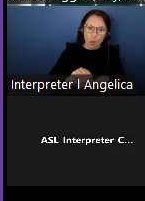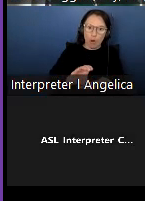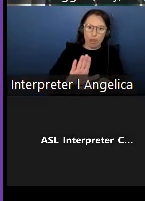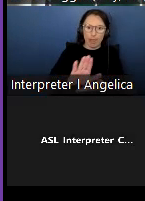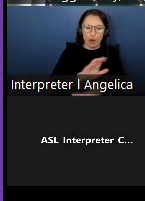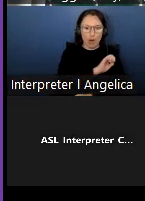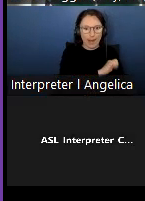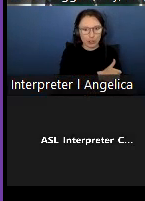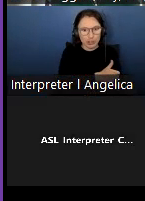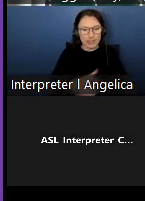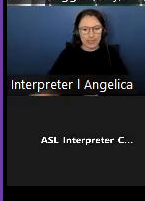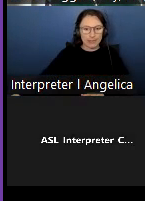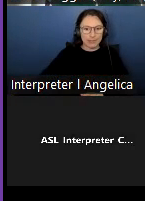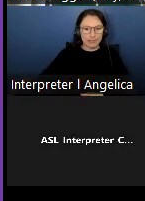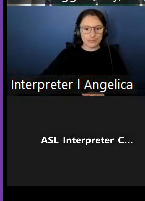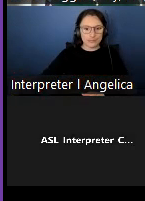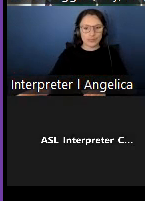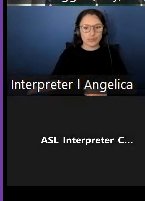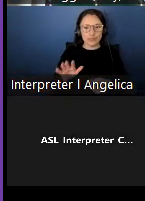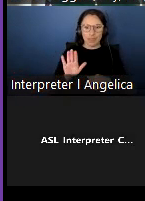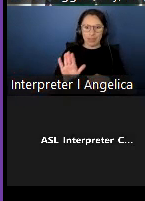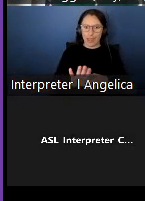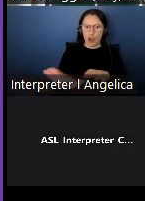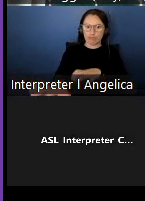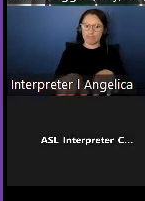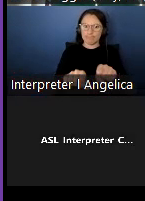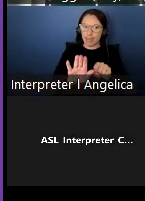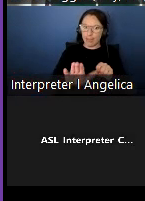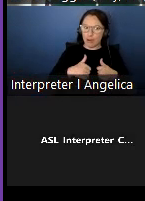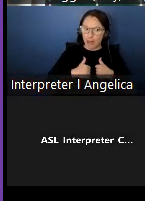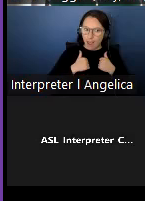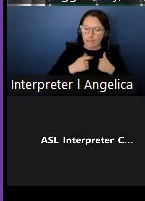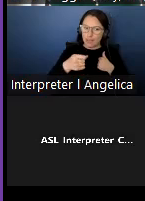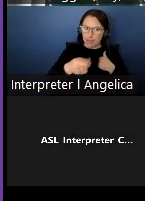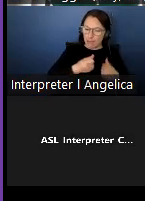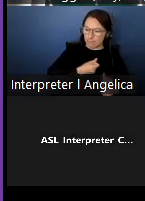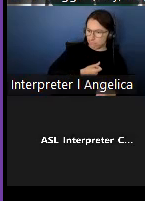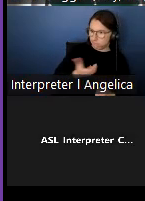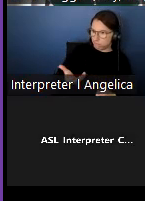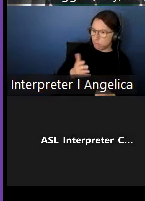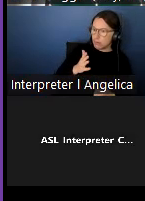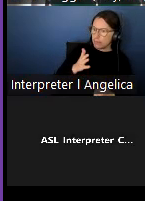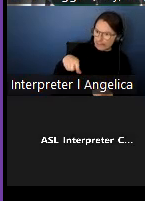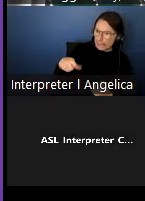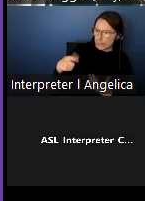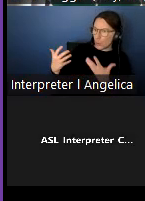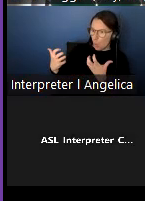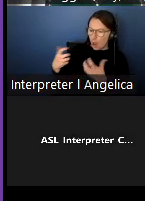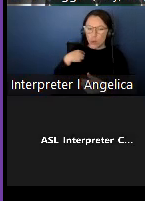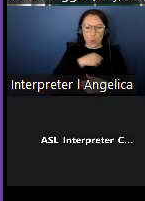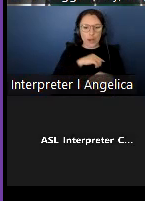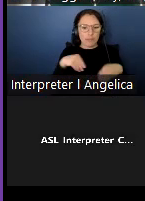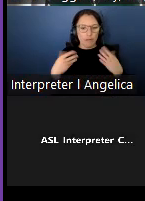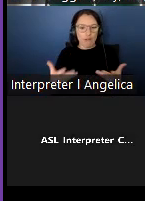life and empower them to voice their needs and their wants, and simply provide our knowledge and skills